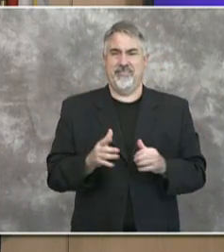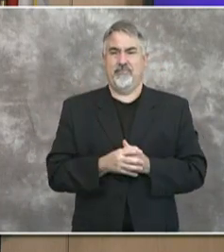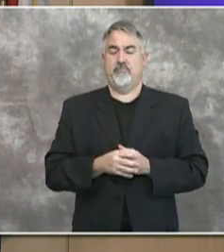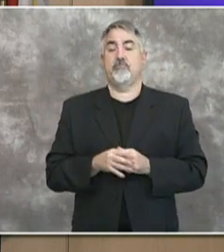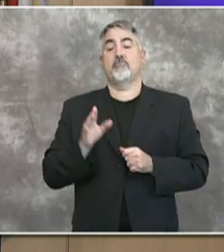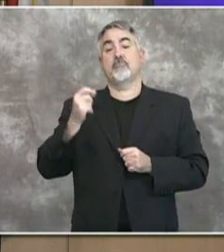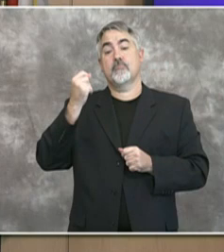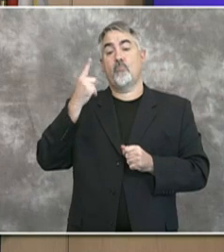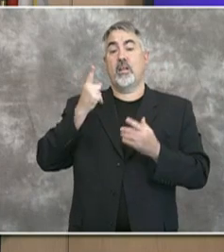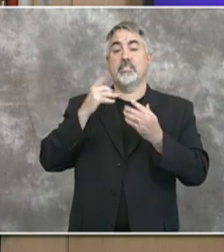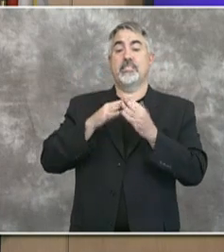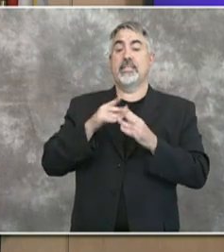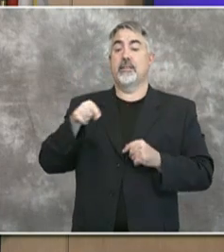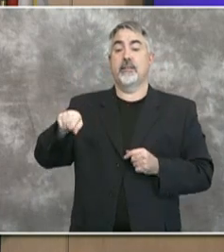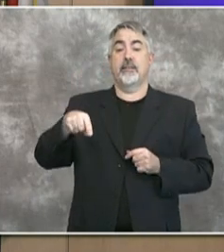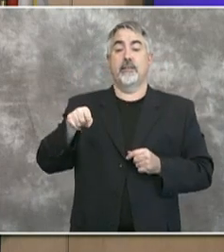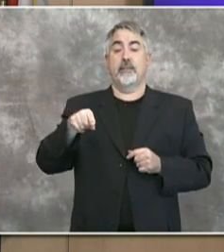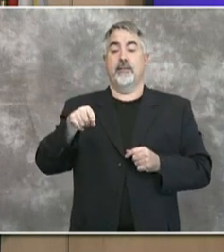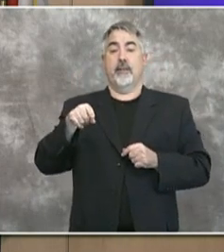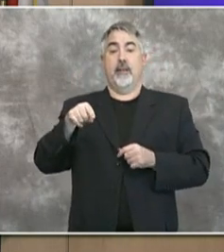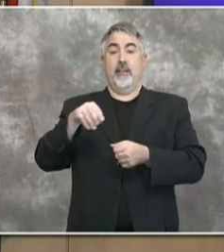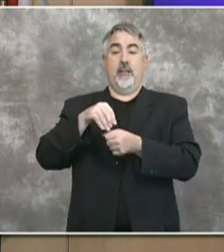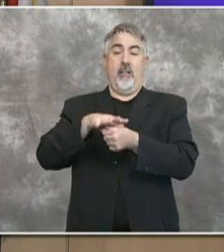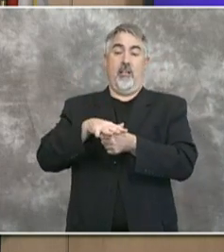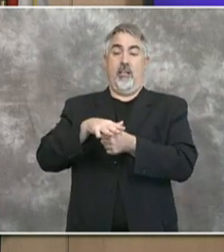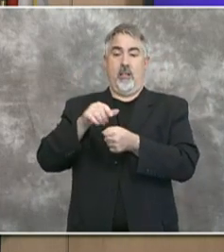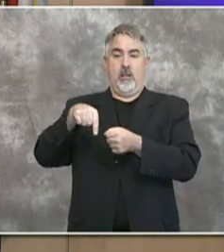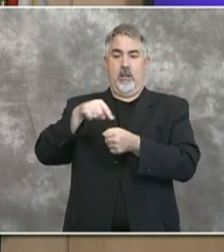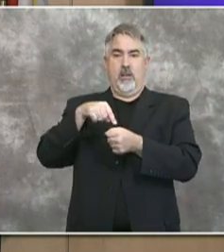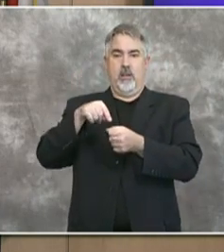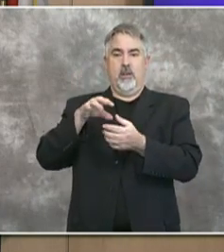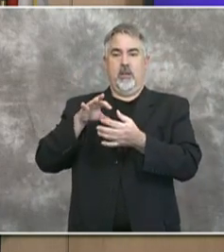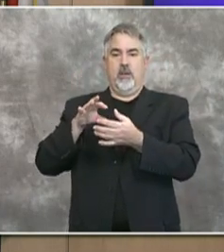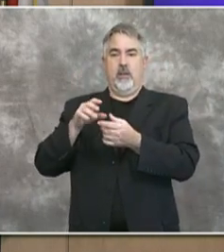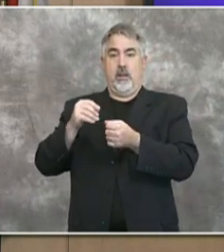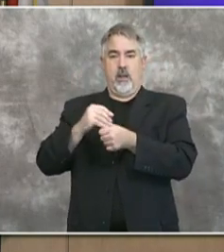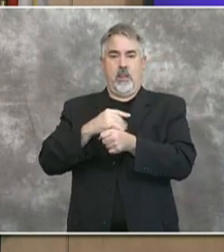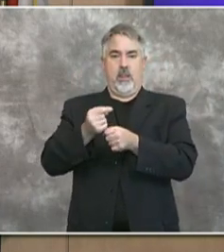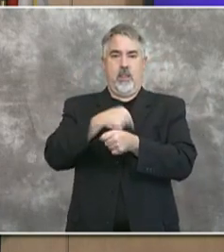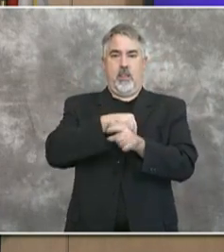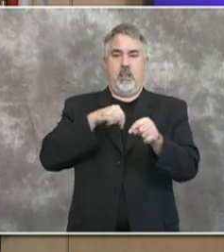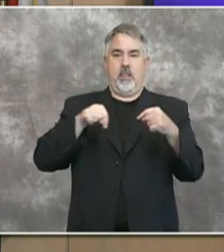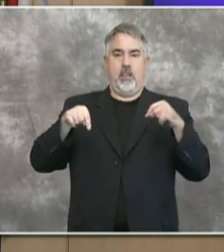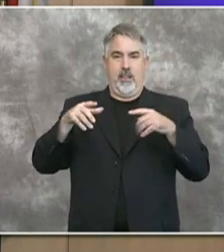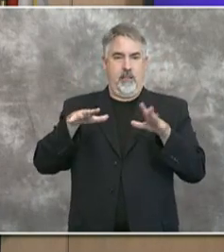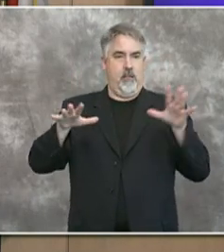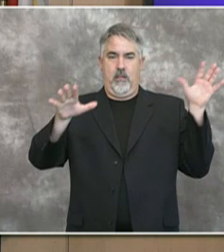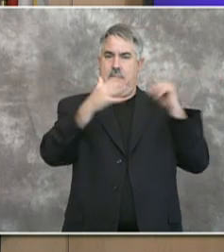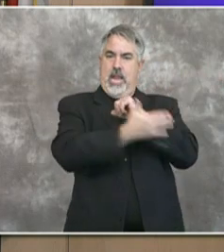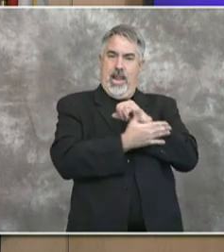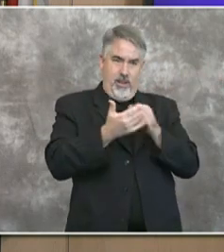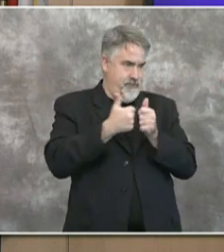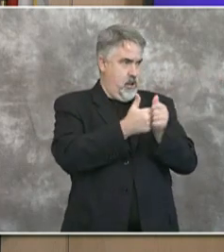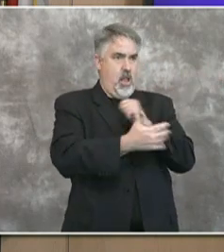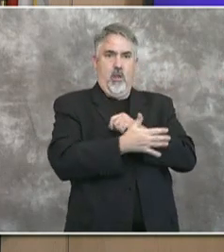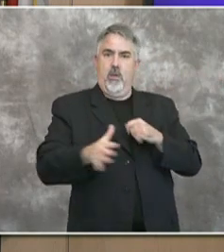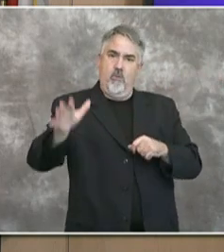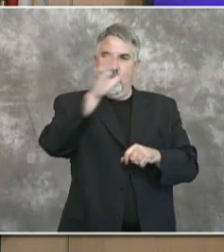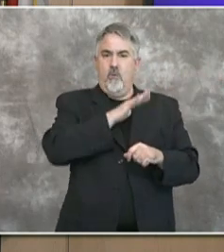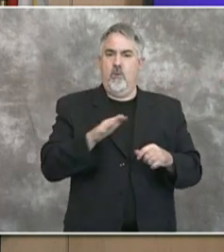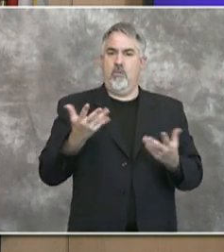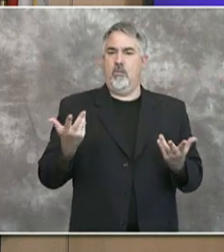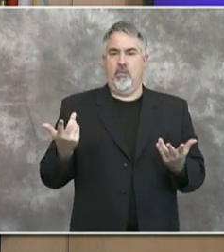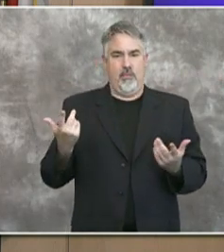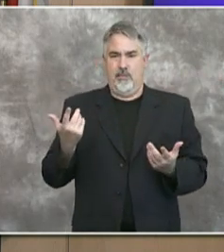don't just impact that jurisdiction. We are an interconnected county where people travel and people move and people go around. We also have